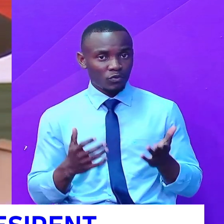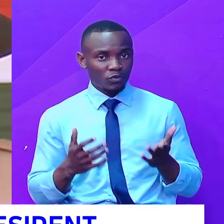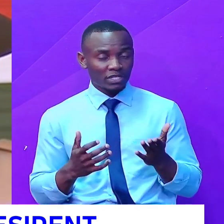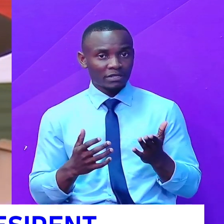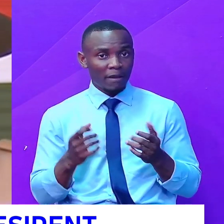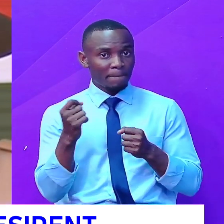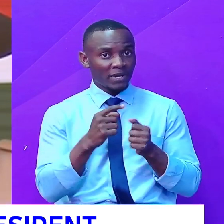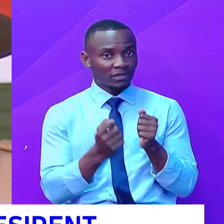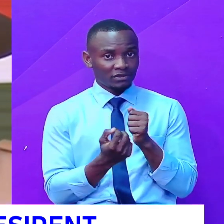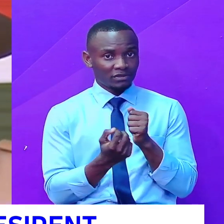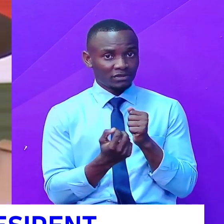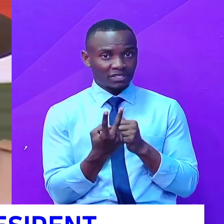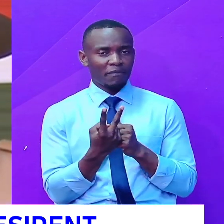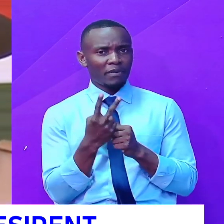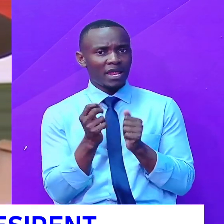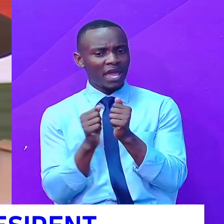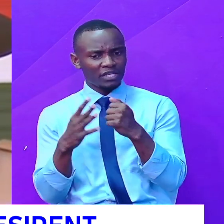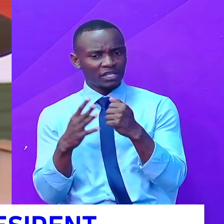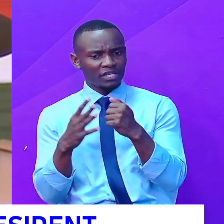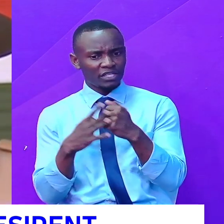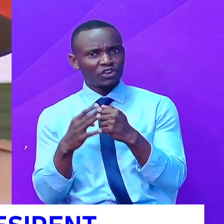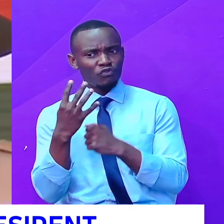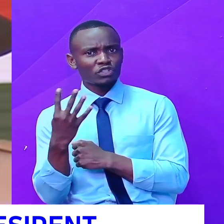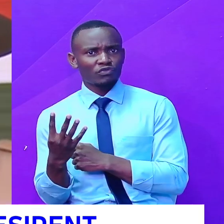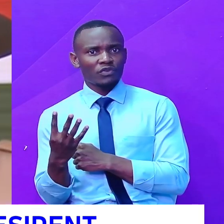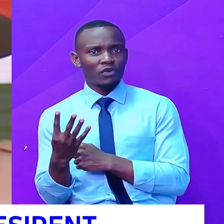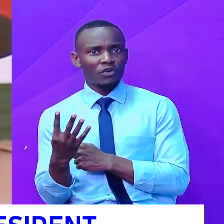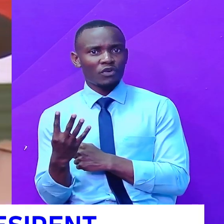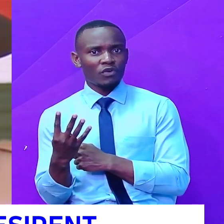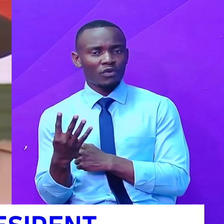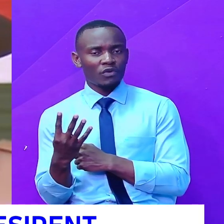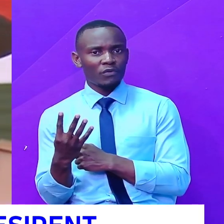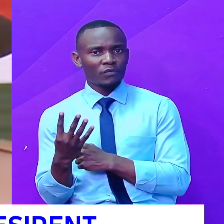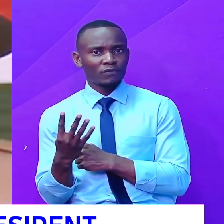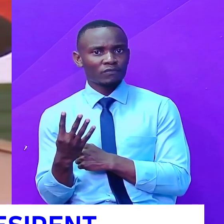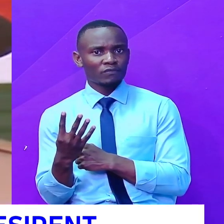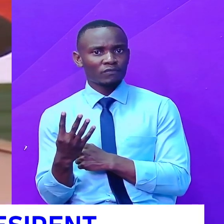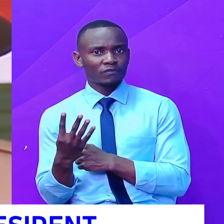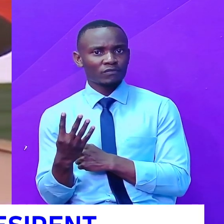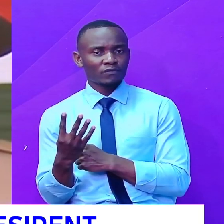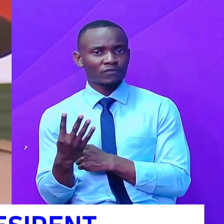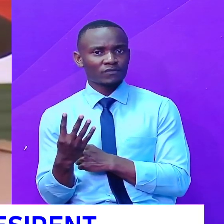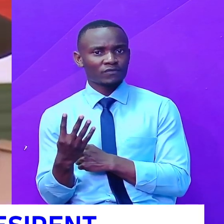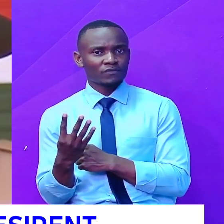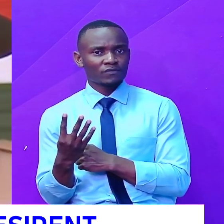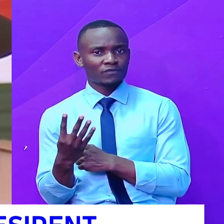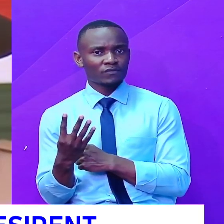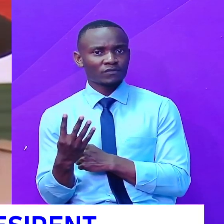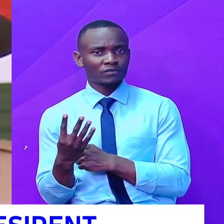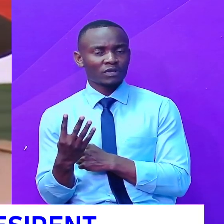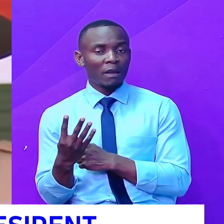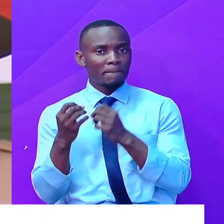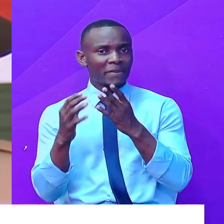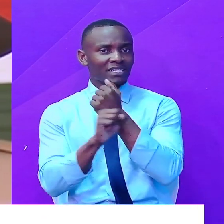December 1944 at Charoy Black Barracks, Innocent and unarmed Senegalese